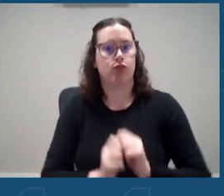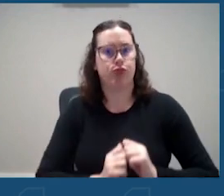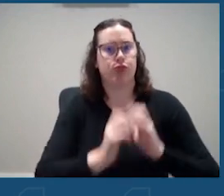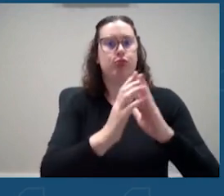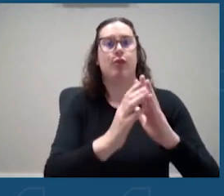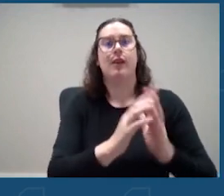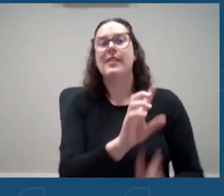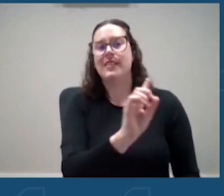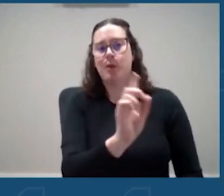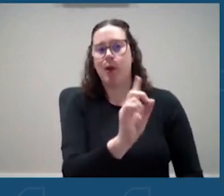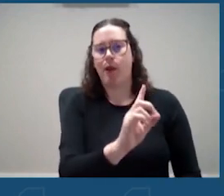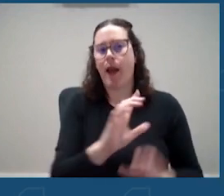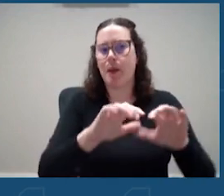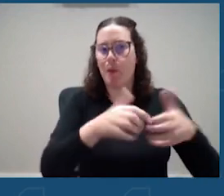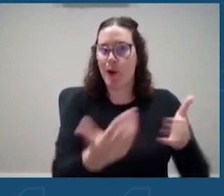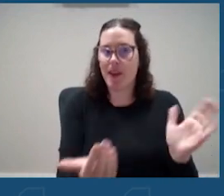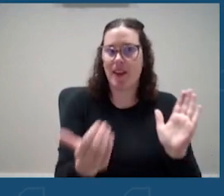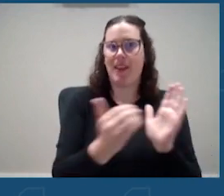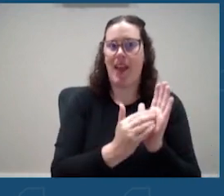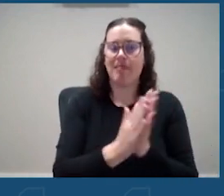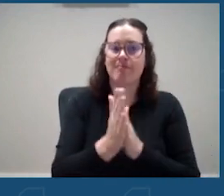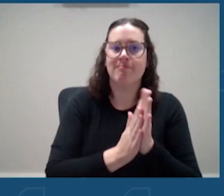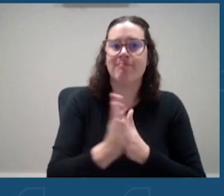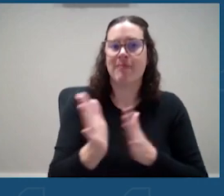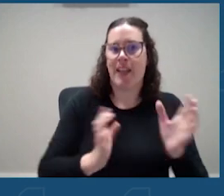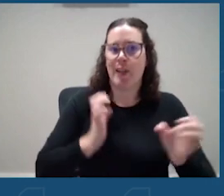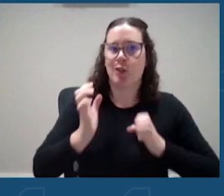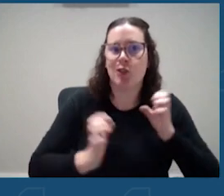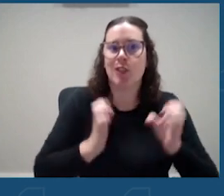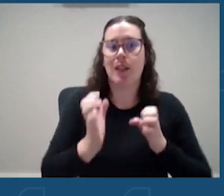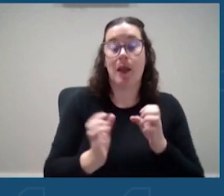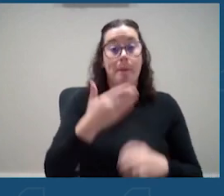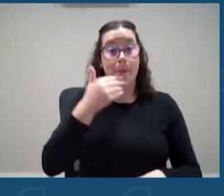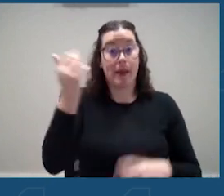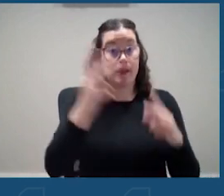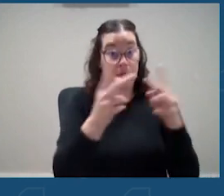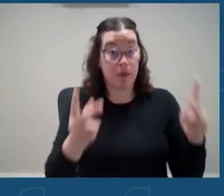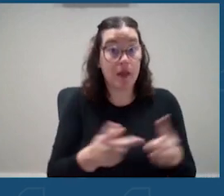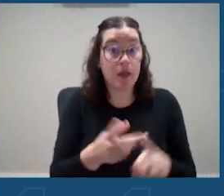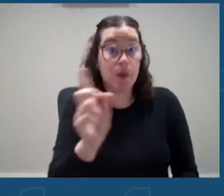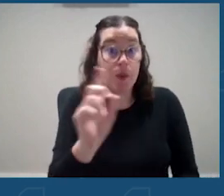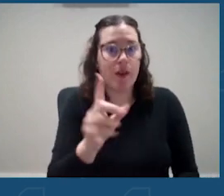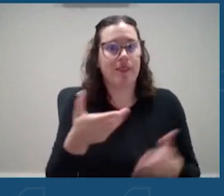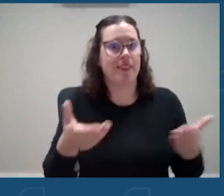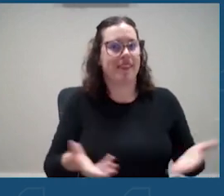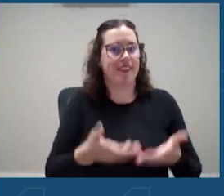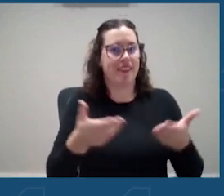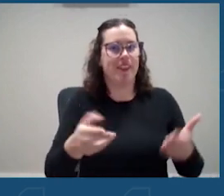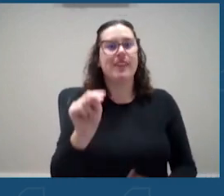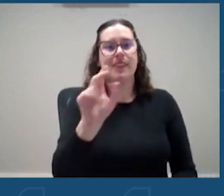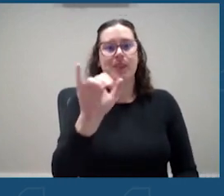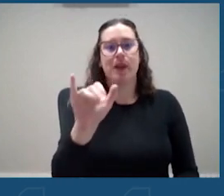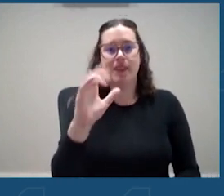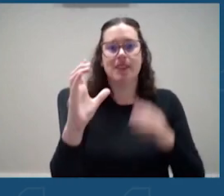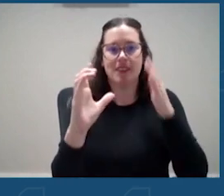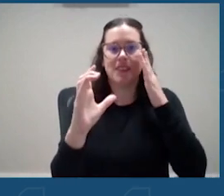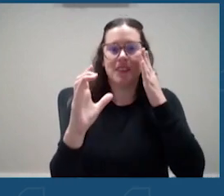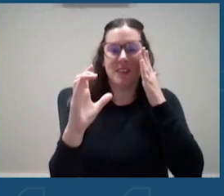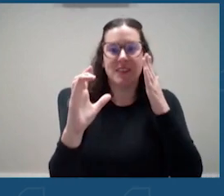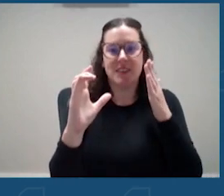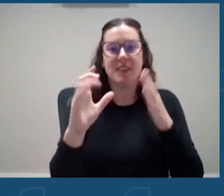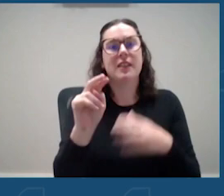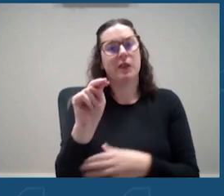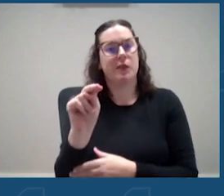Party, once again re-energized. And there's no better place to do that than right here in New York City, in New York State.